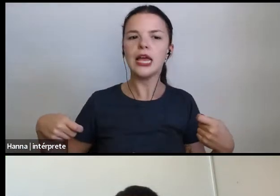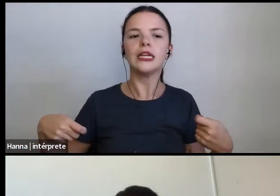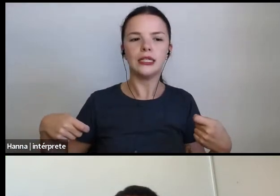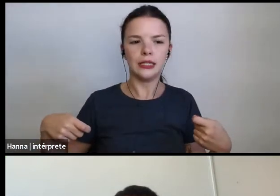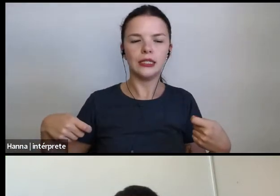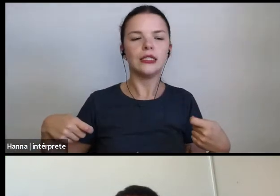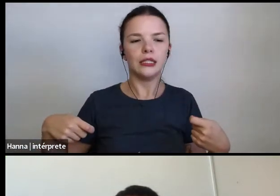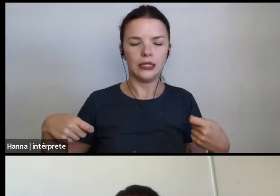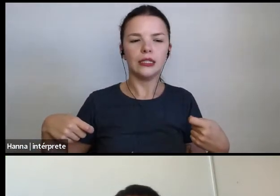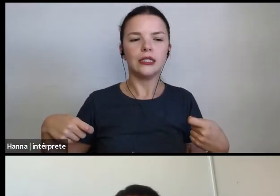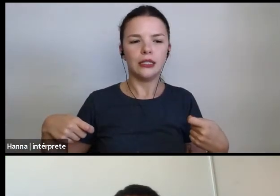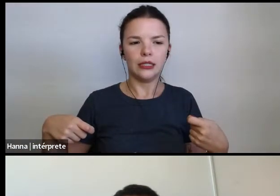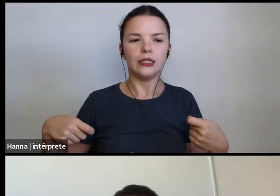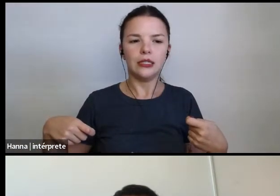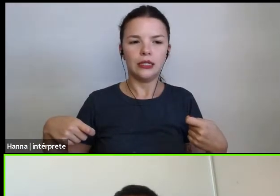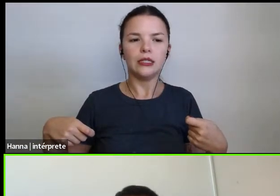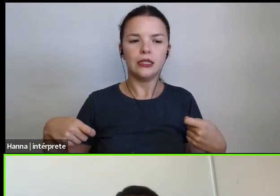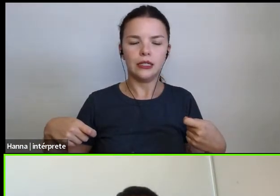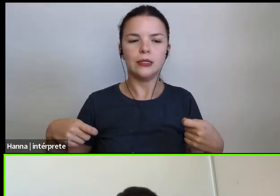constituted only by